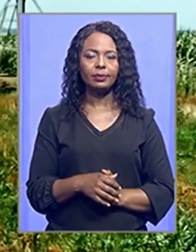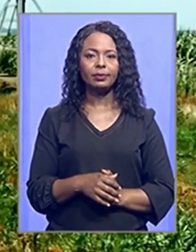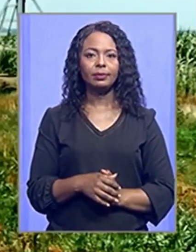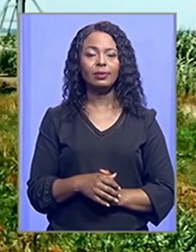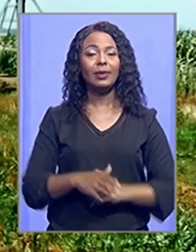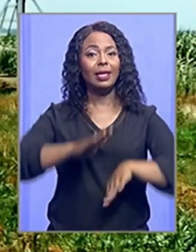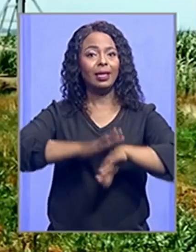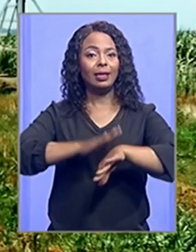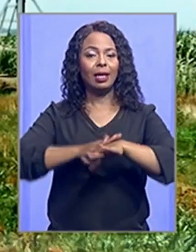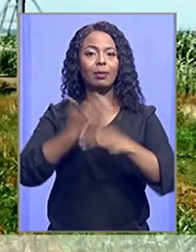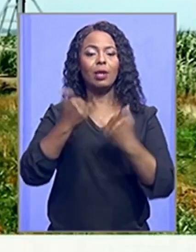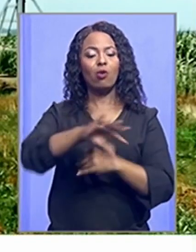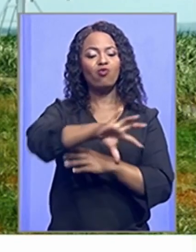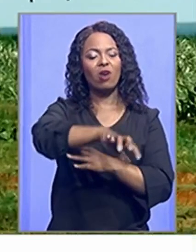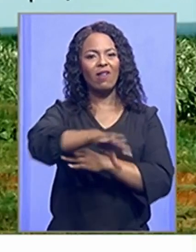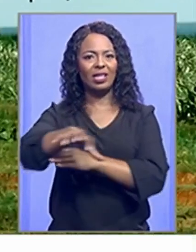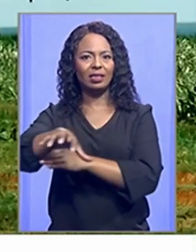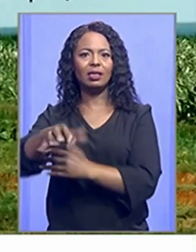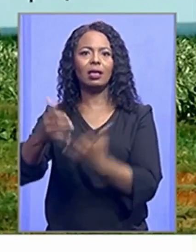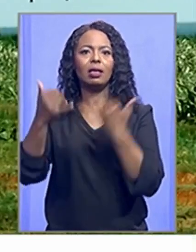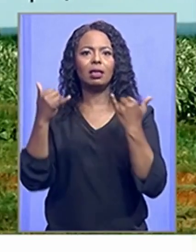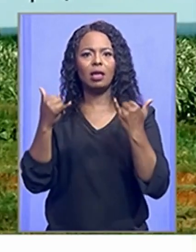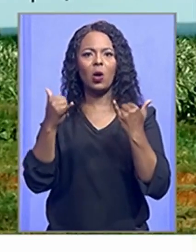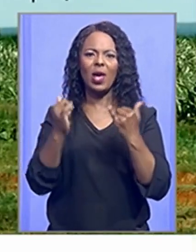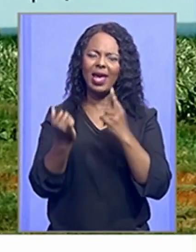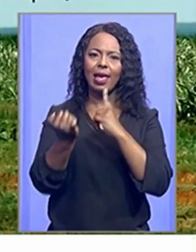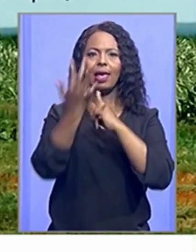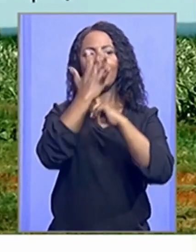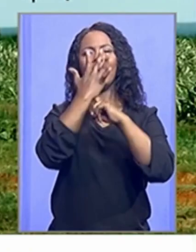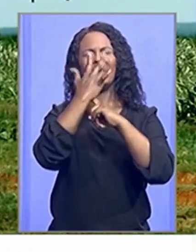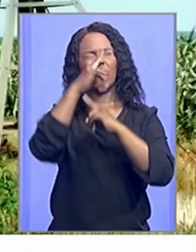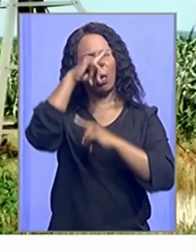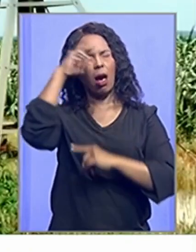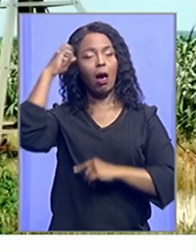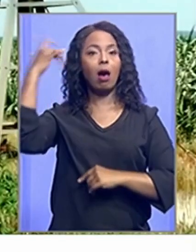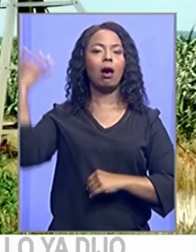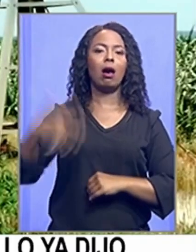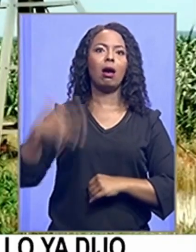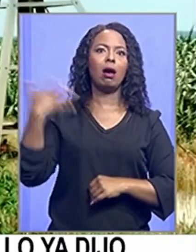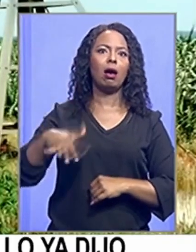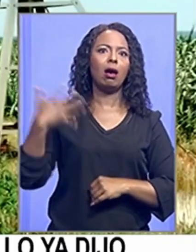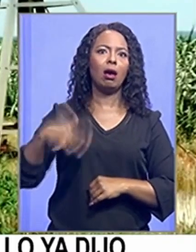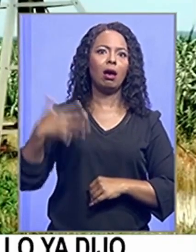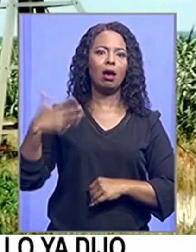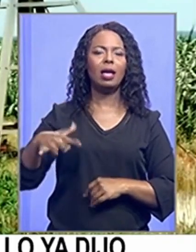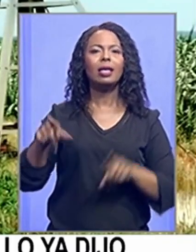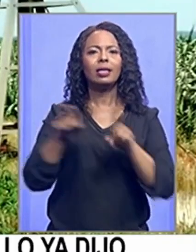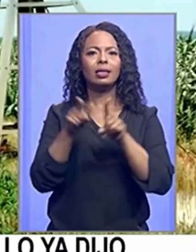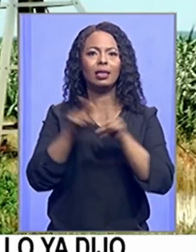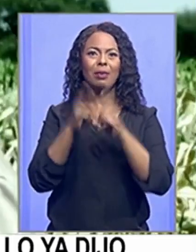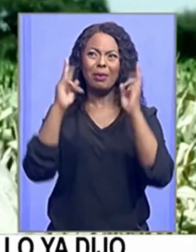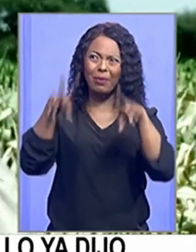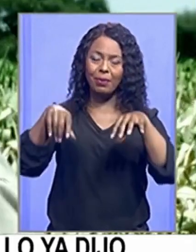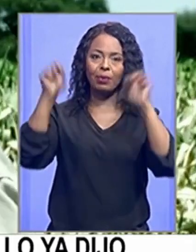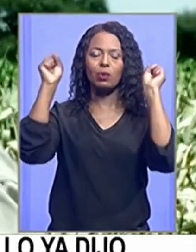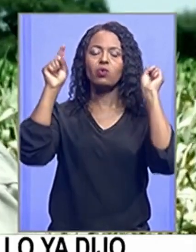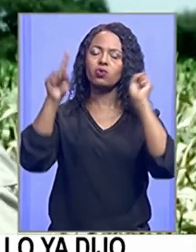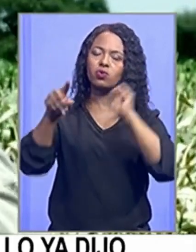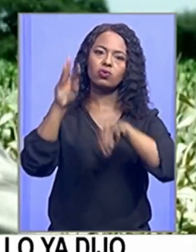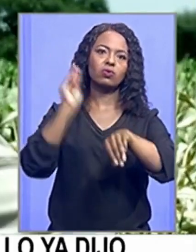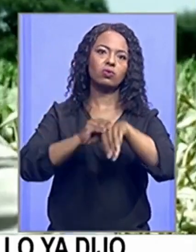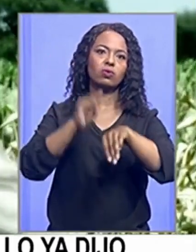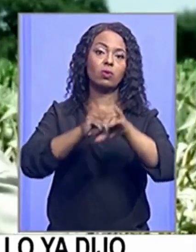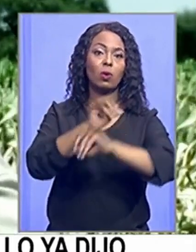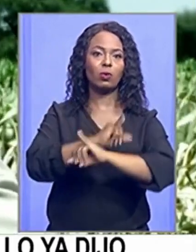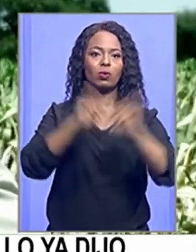Nakong ena eo diprofensi tse mmalwa di angweng ke lebatama la motjheso le ho imollo ha phepelo ya motlakase ke Eskom, sehwai e